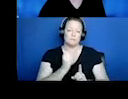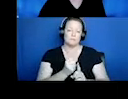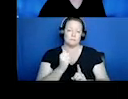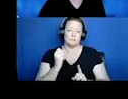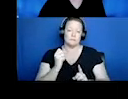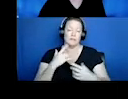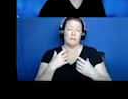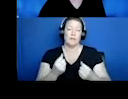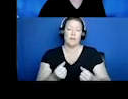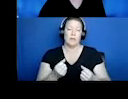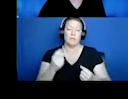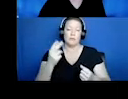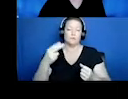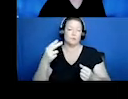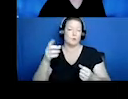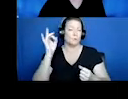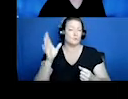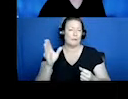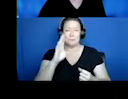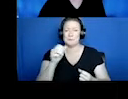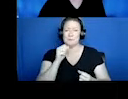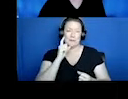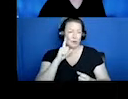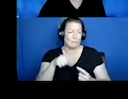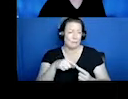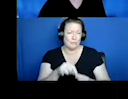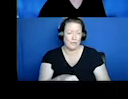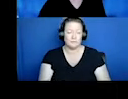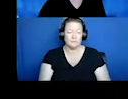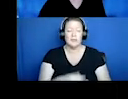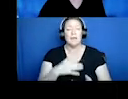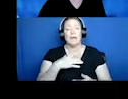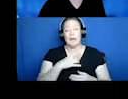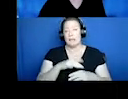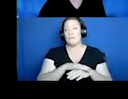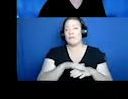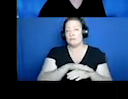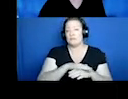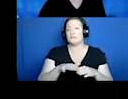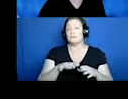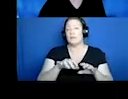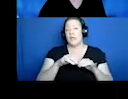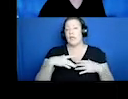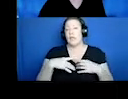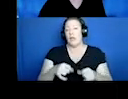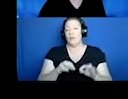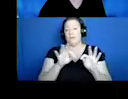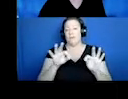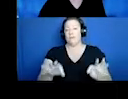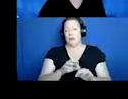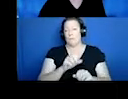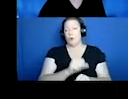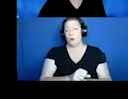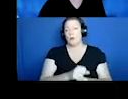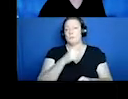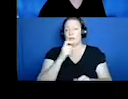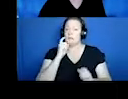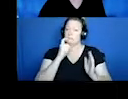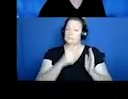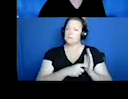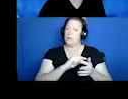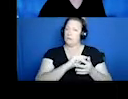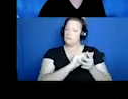And often we don't hear about that. So I do like the Indigenous health framework, the Indigenous Determinants of Health framework, because it acknowledges